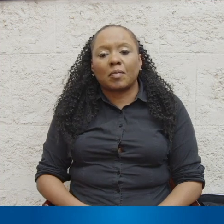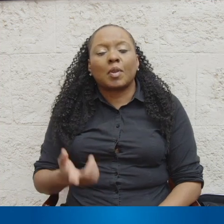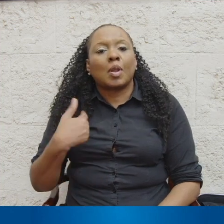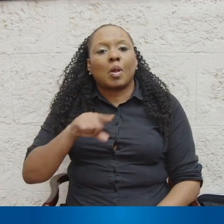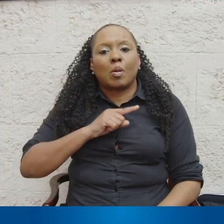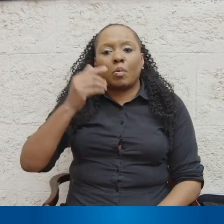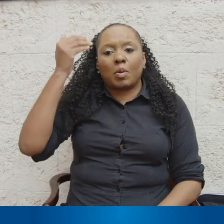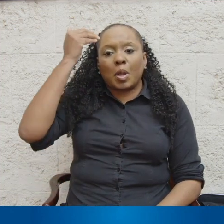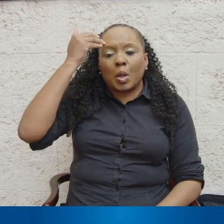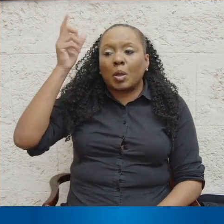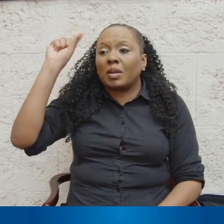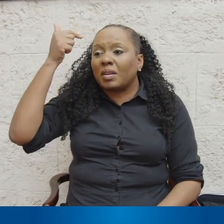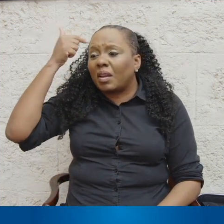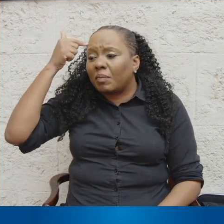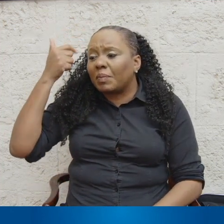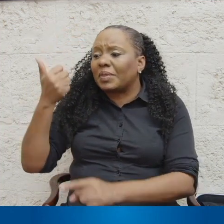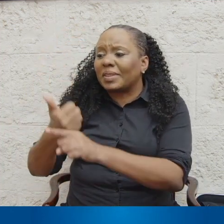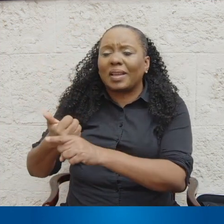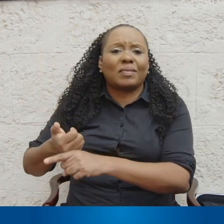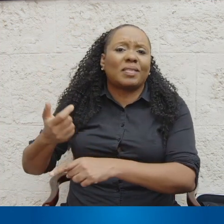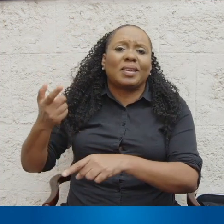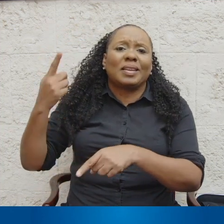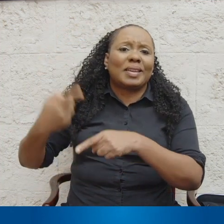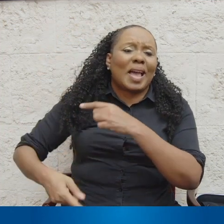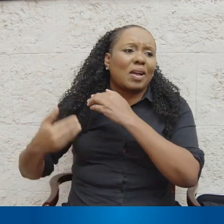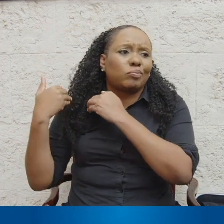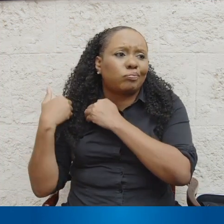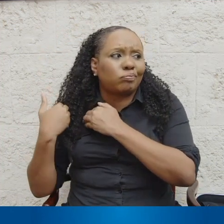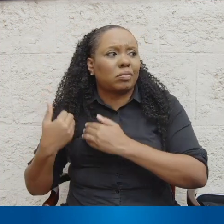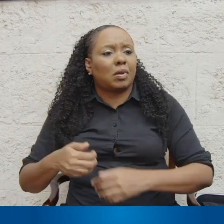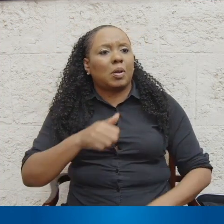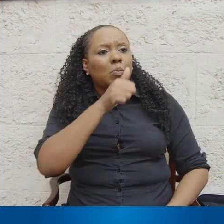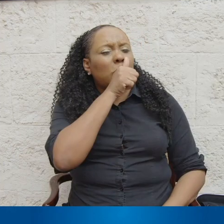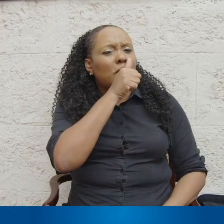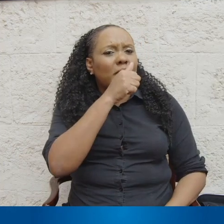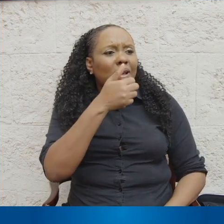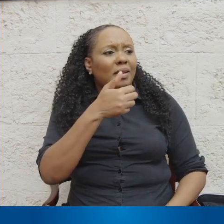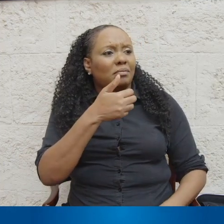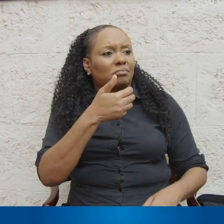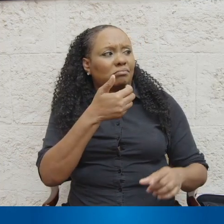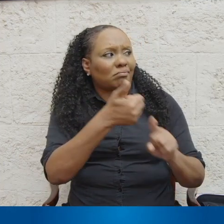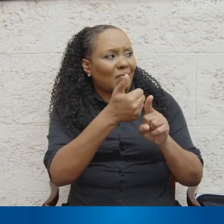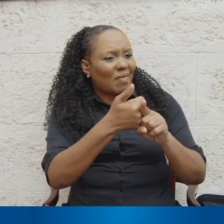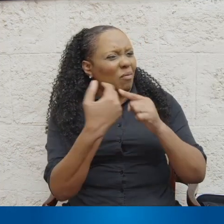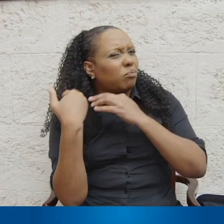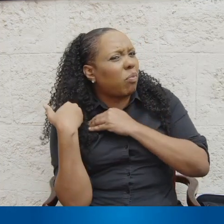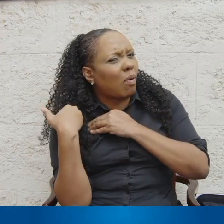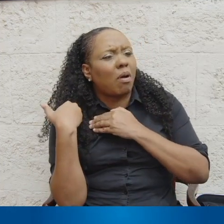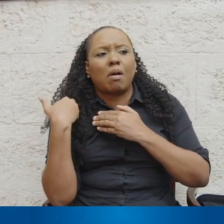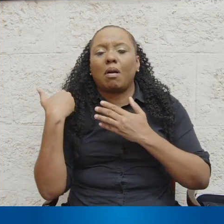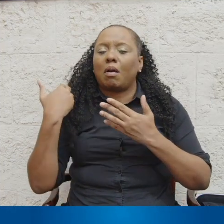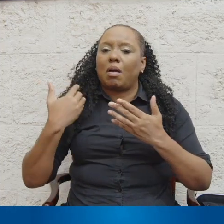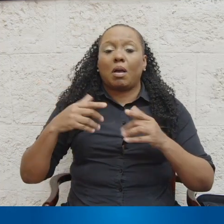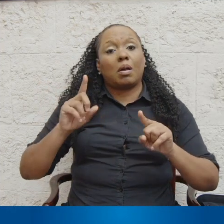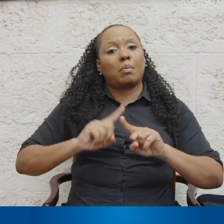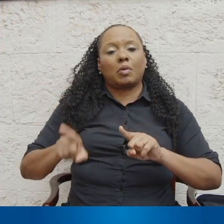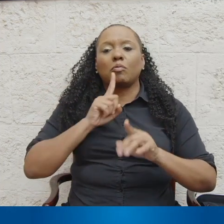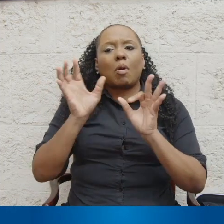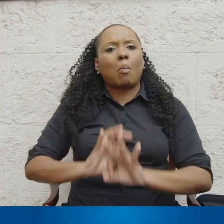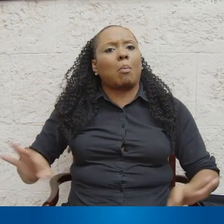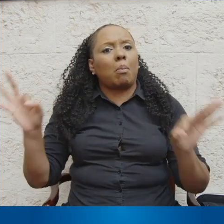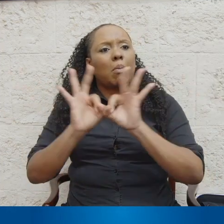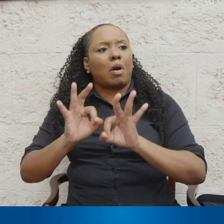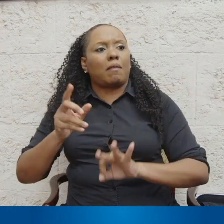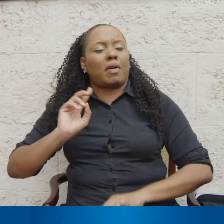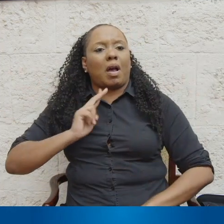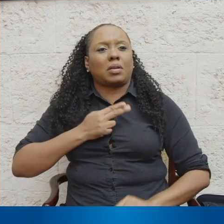all. Government resources cannot do it all. But there is private capital that is significant and it's going to be necessary for us to be able